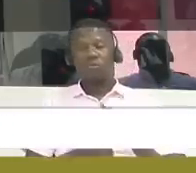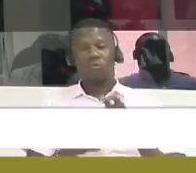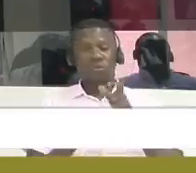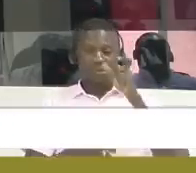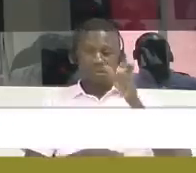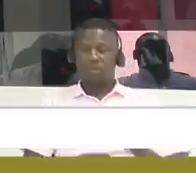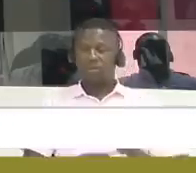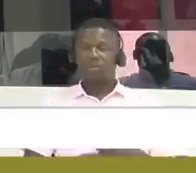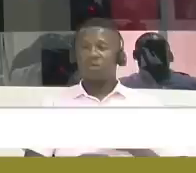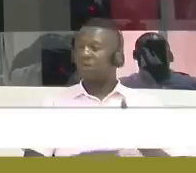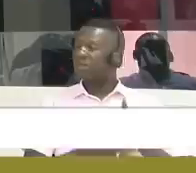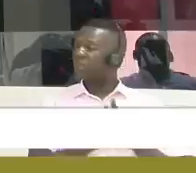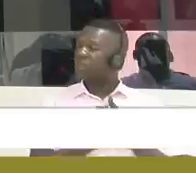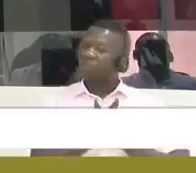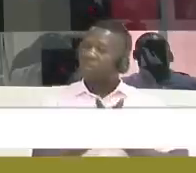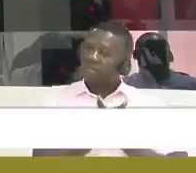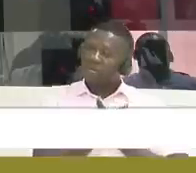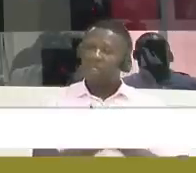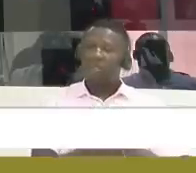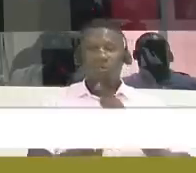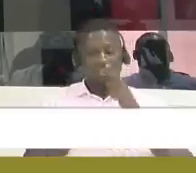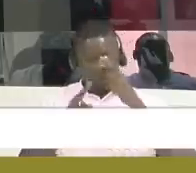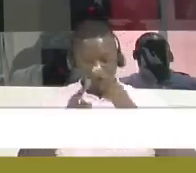caring husband, a good son,